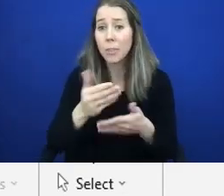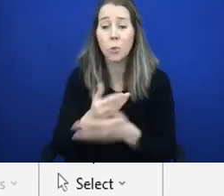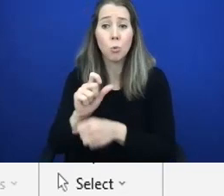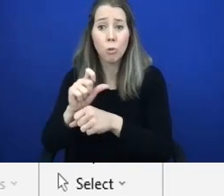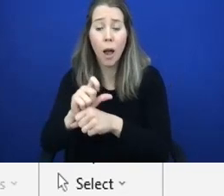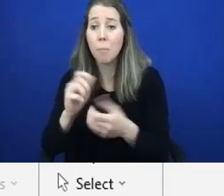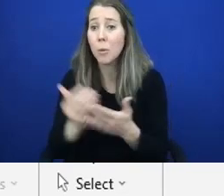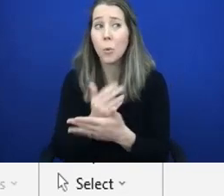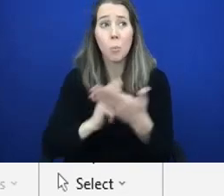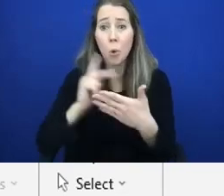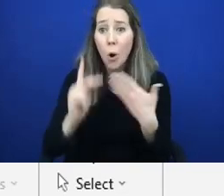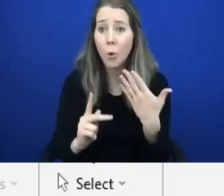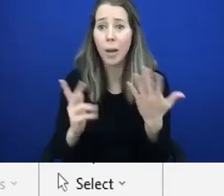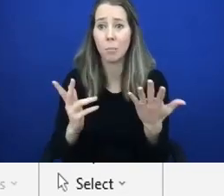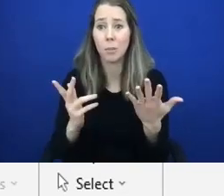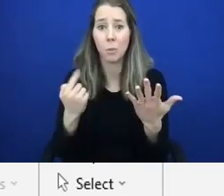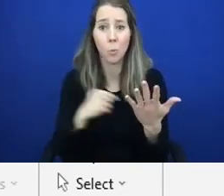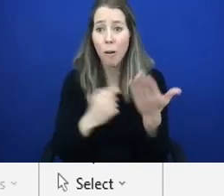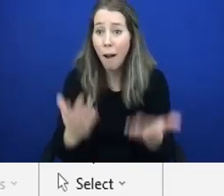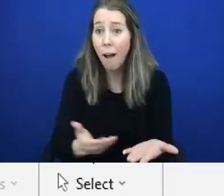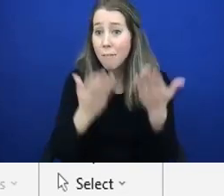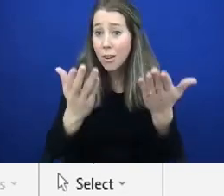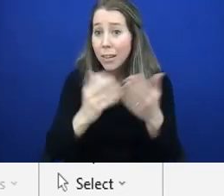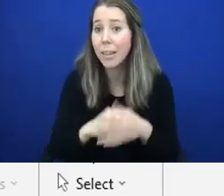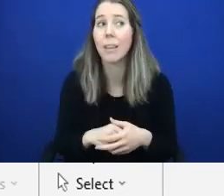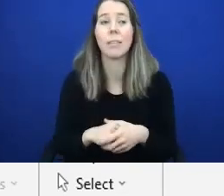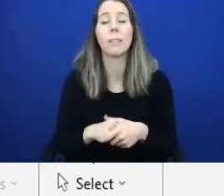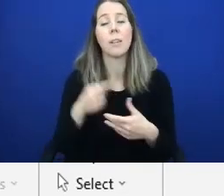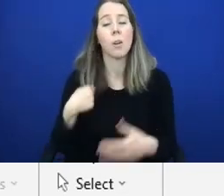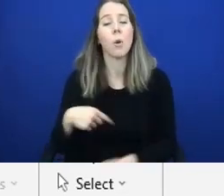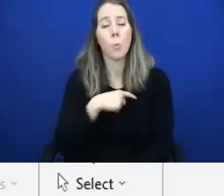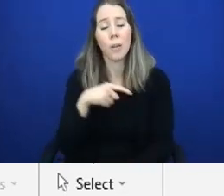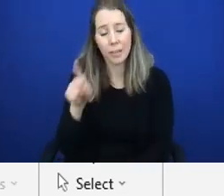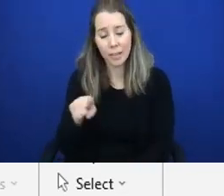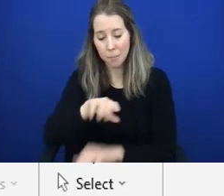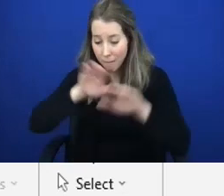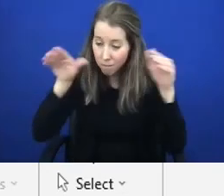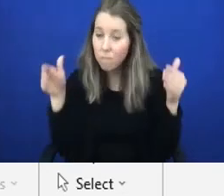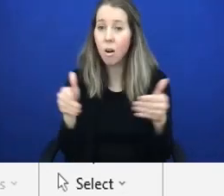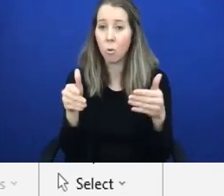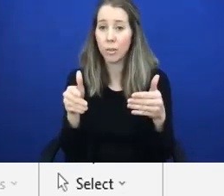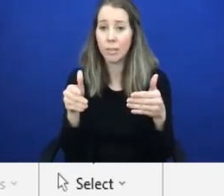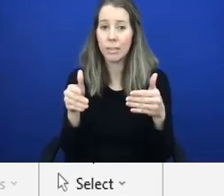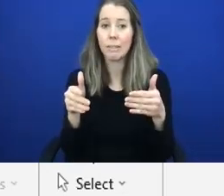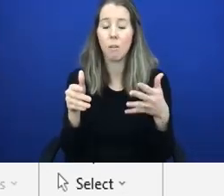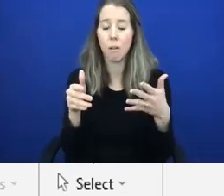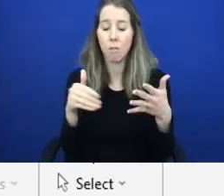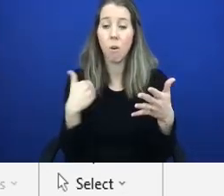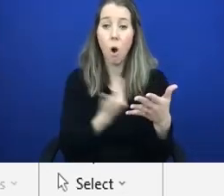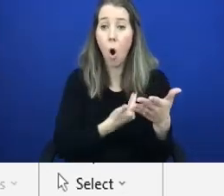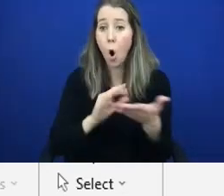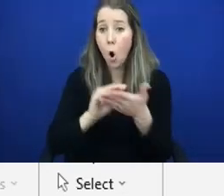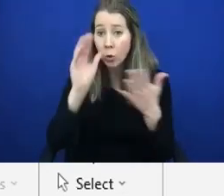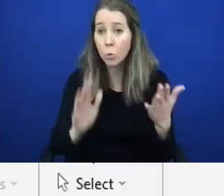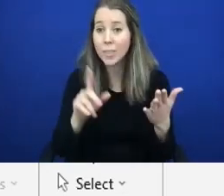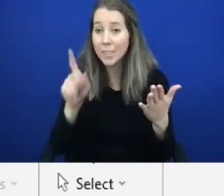There's new programs that we're offering. And we need to be focusing on what our students are going